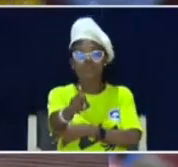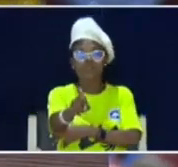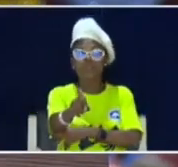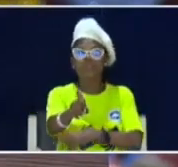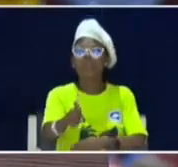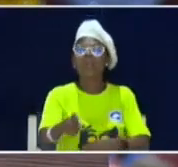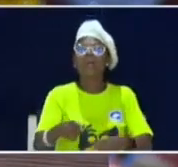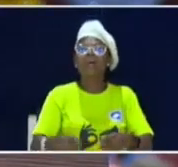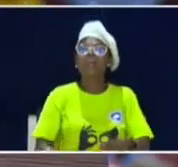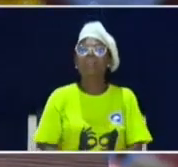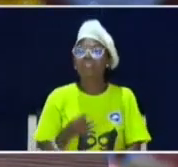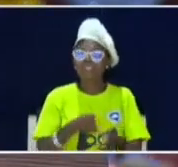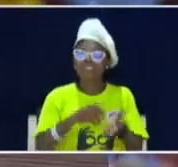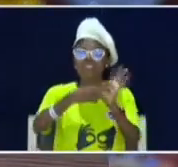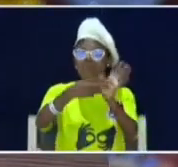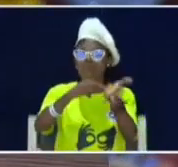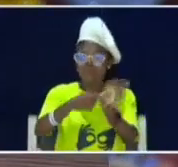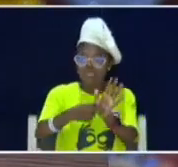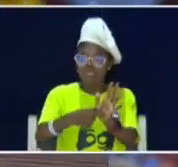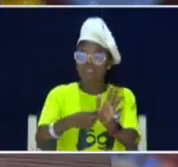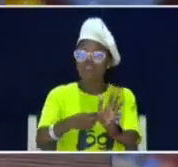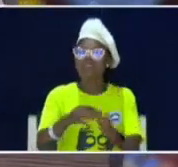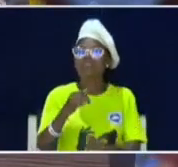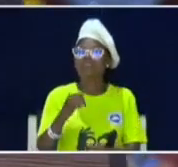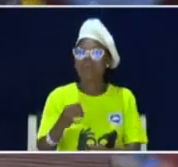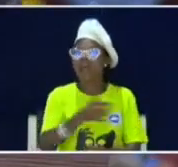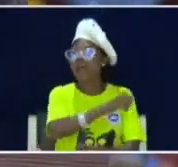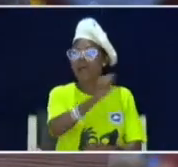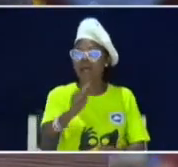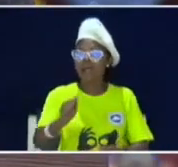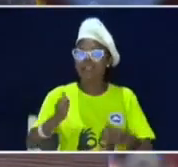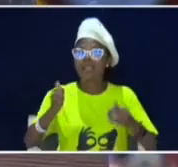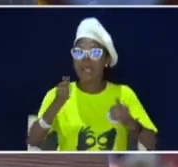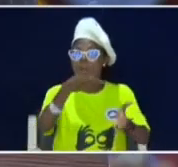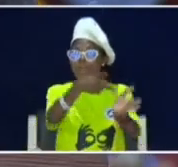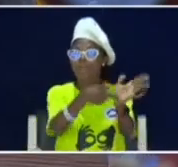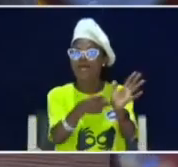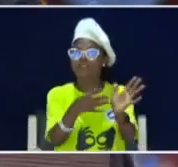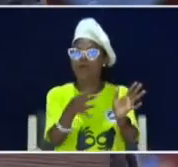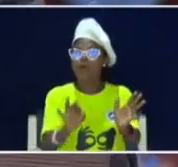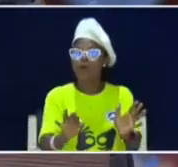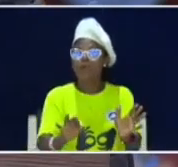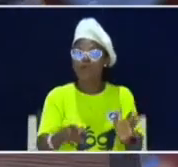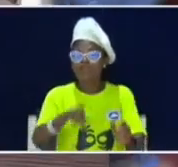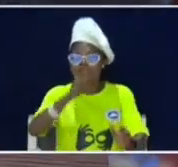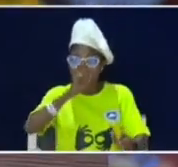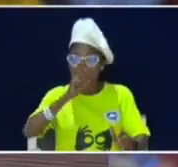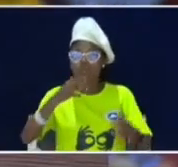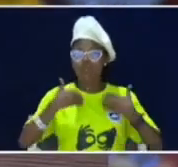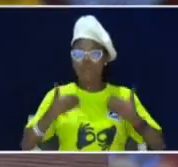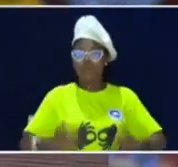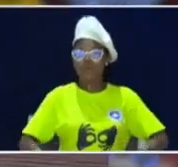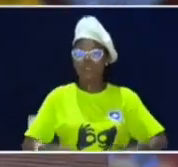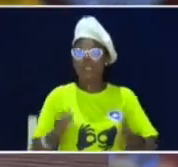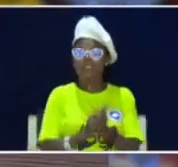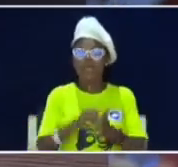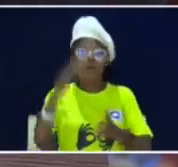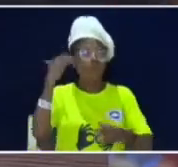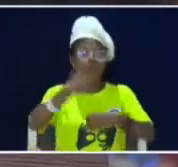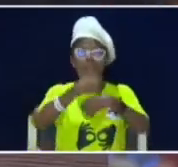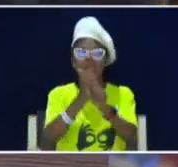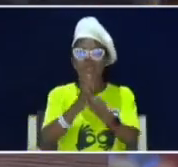Literally, eagle's wing are the part of eagle's body that enables her to soar so